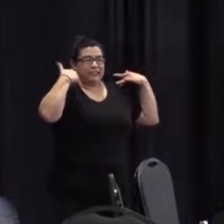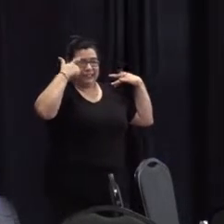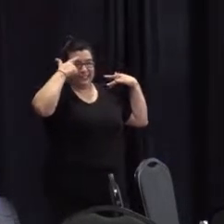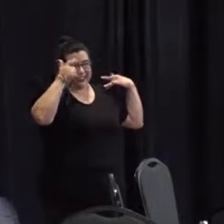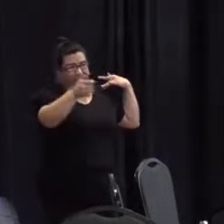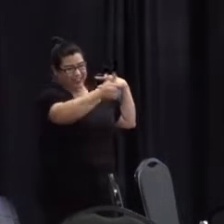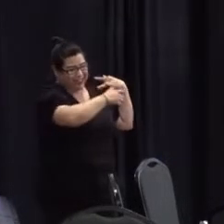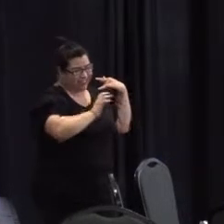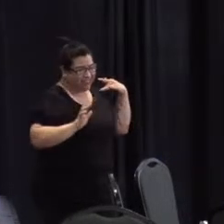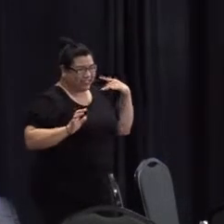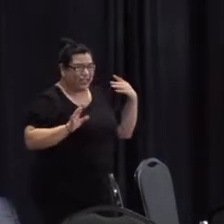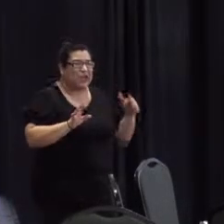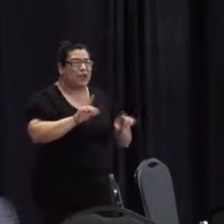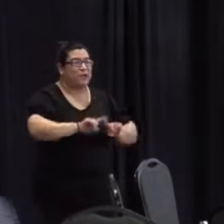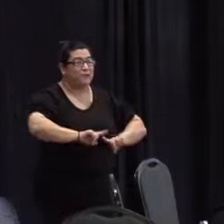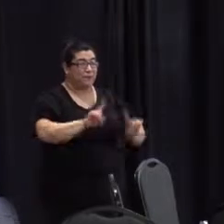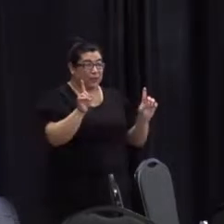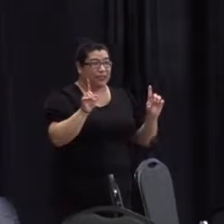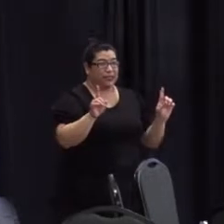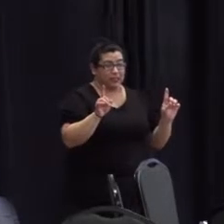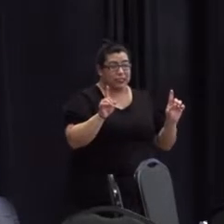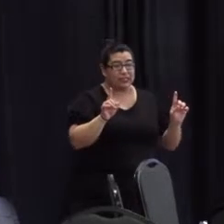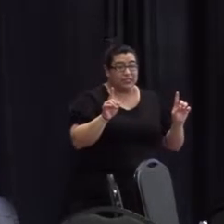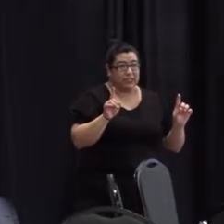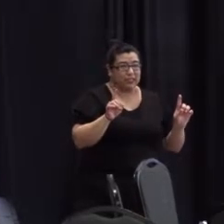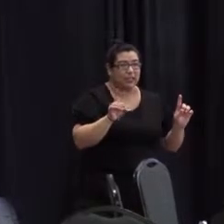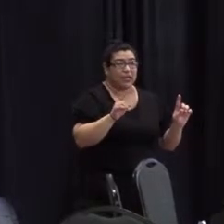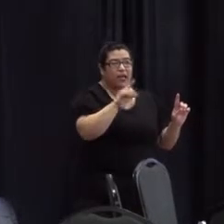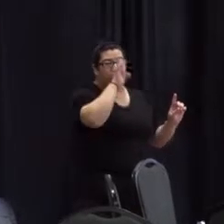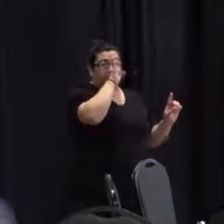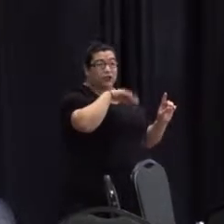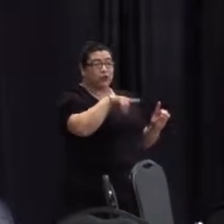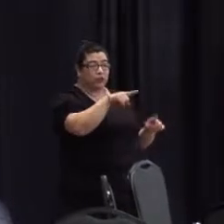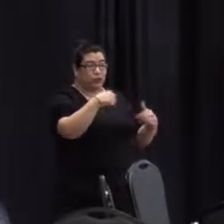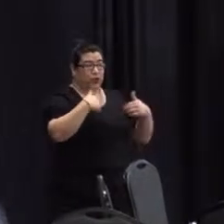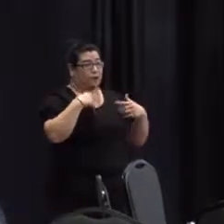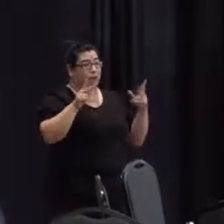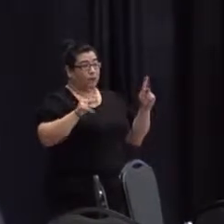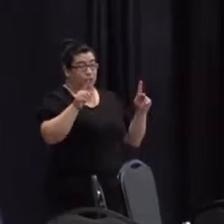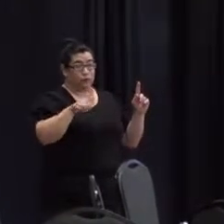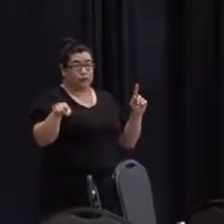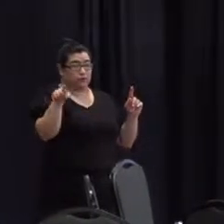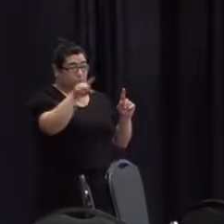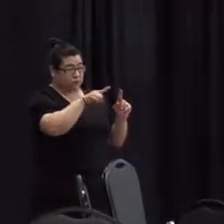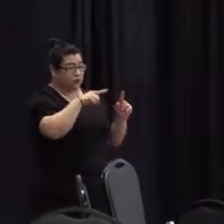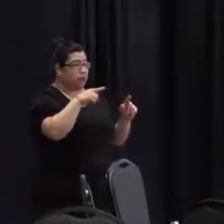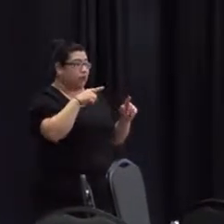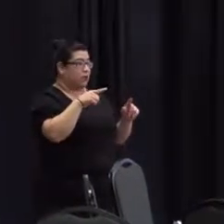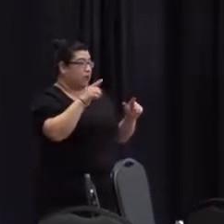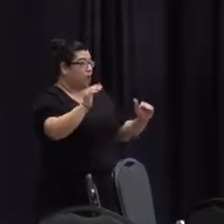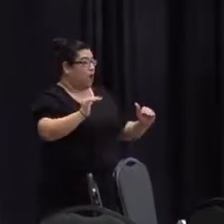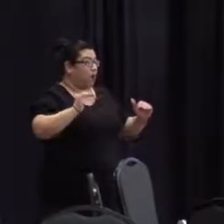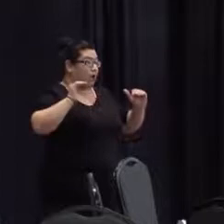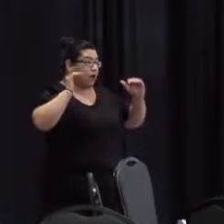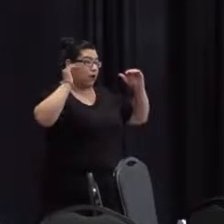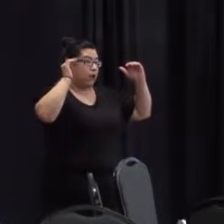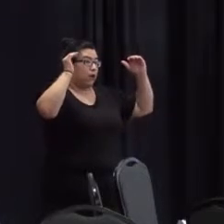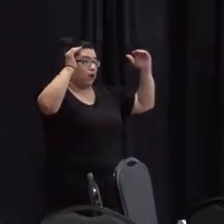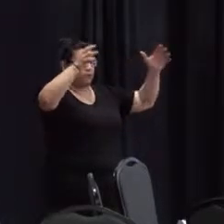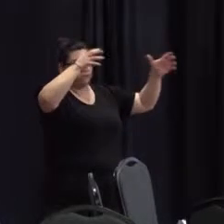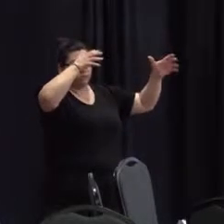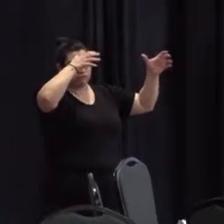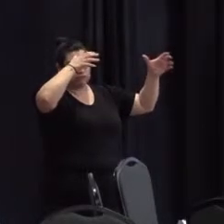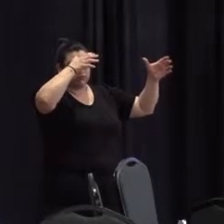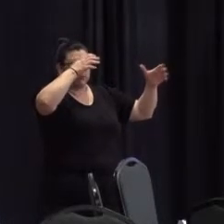that. But I do know that you have people here who have a very high level of